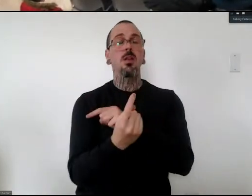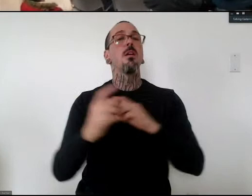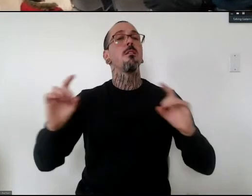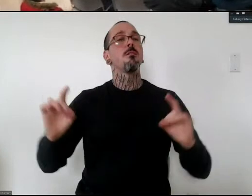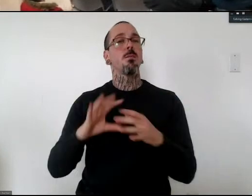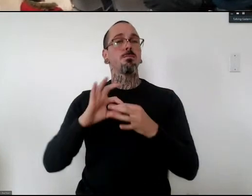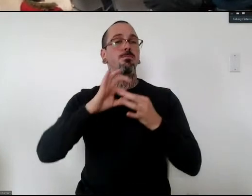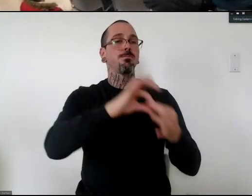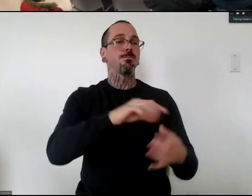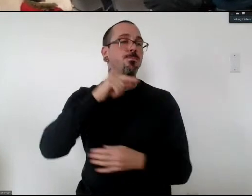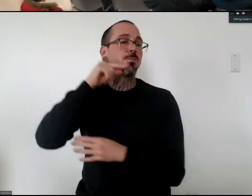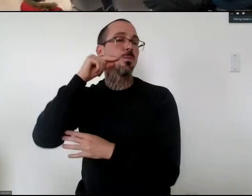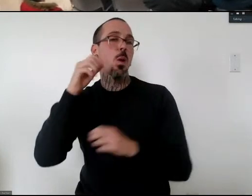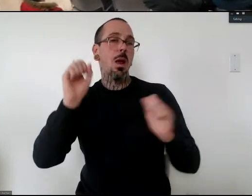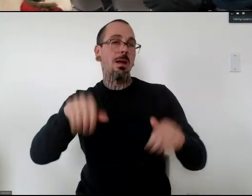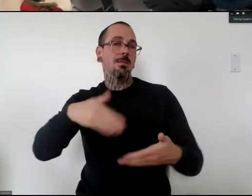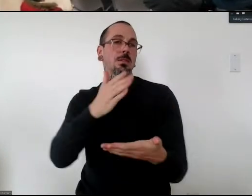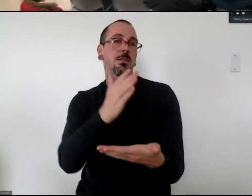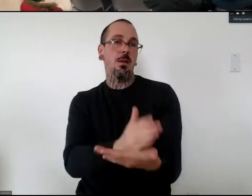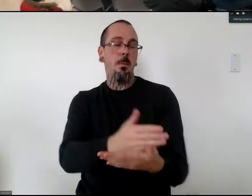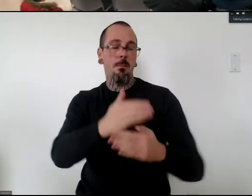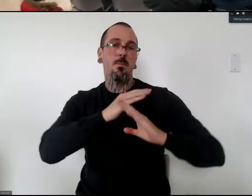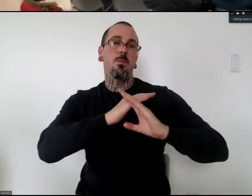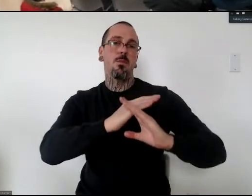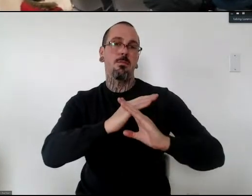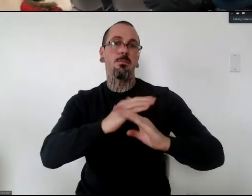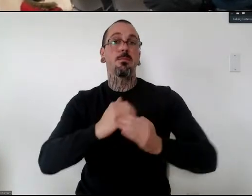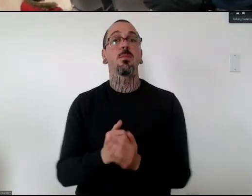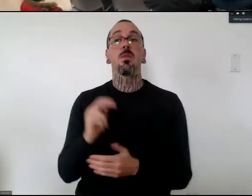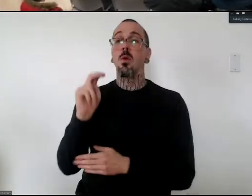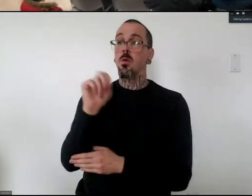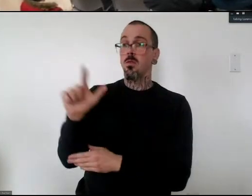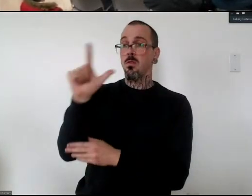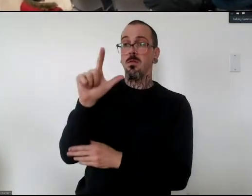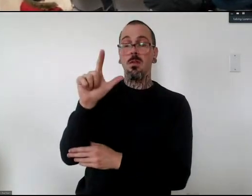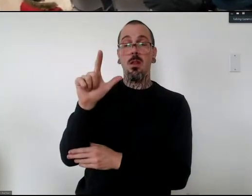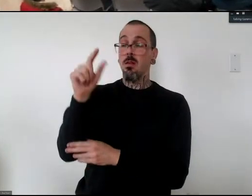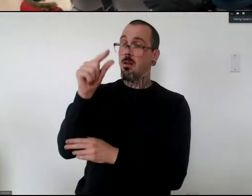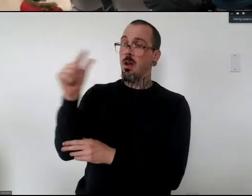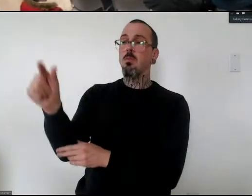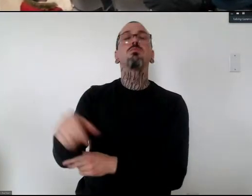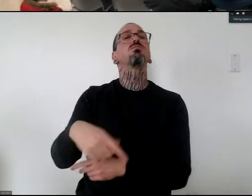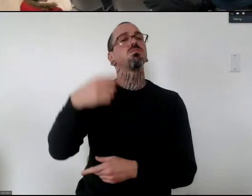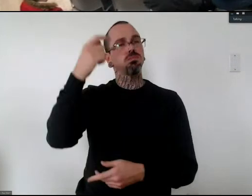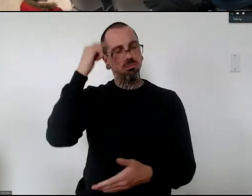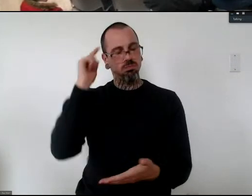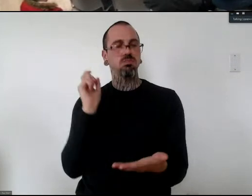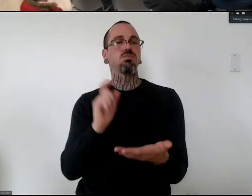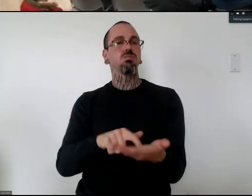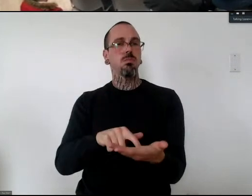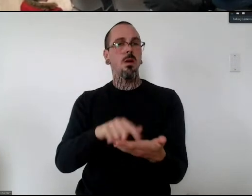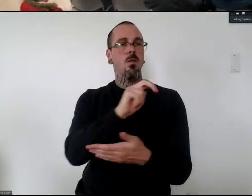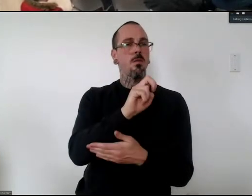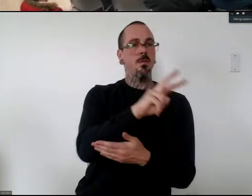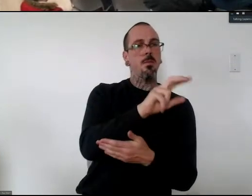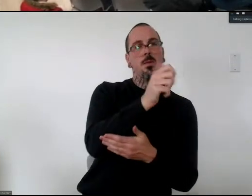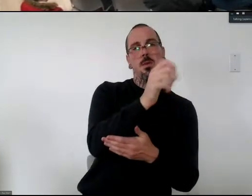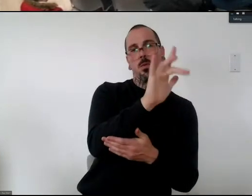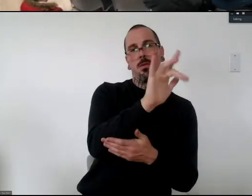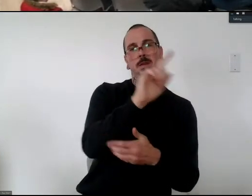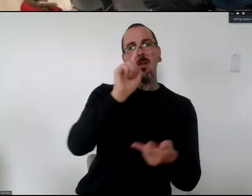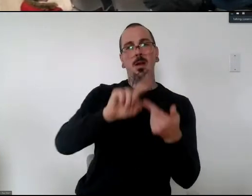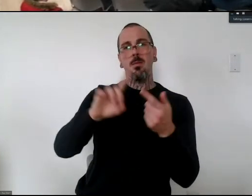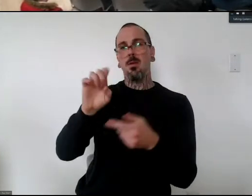be it resolved that the Government of Newfoundland and Labrador does hereby proclaim November 25th to December 10th as the Purple